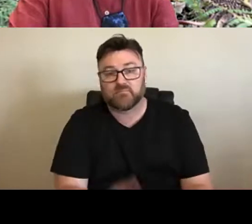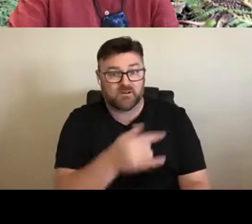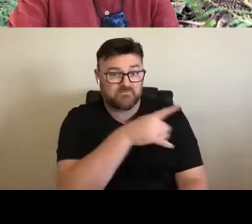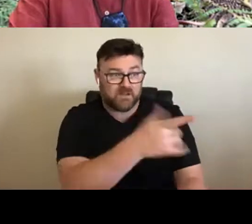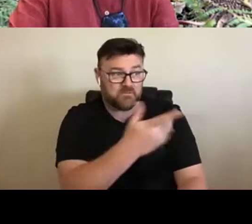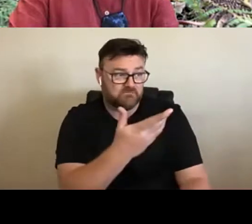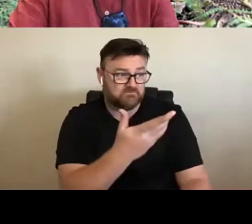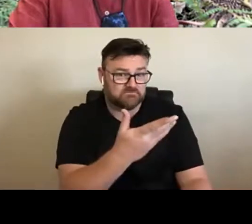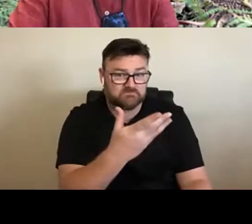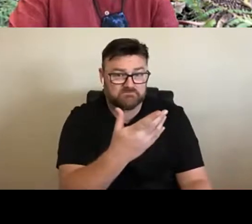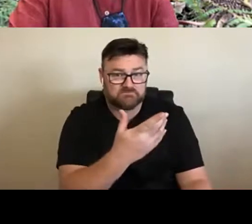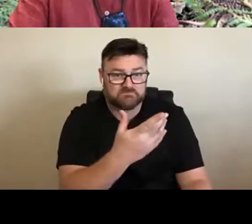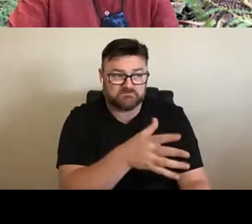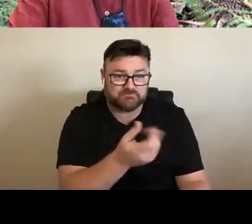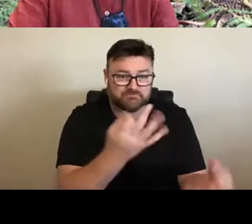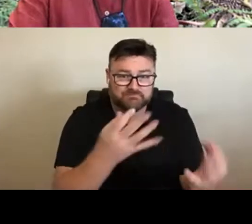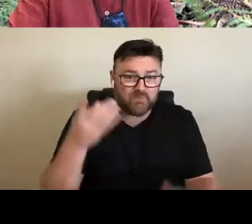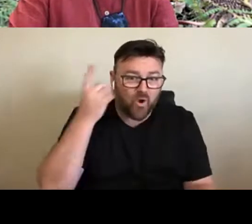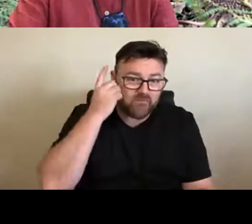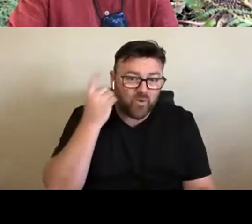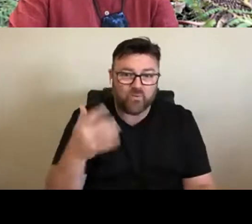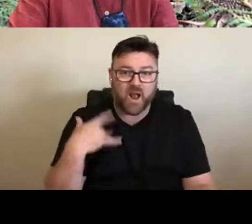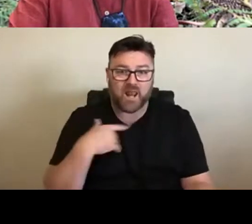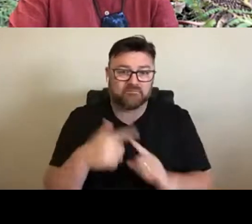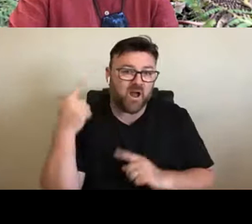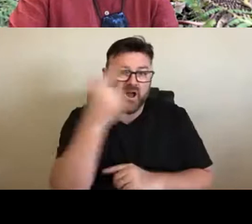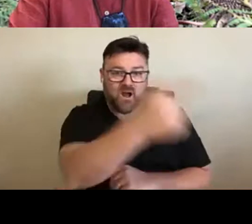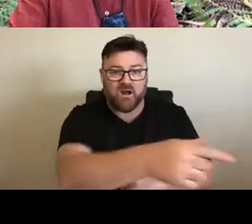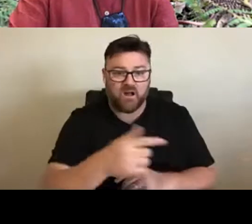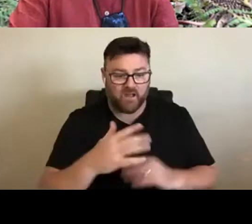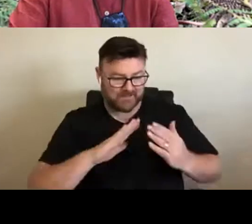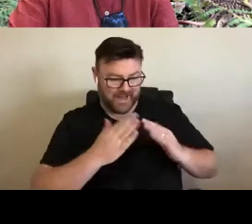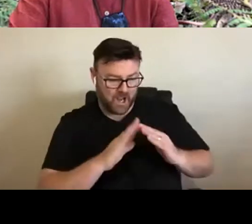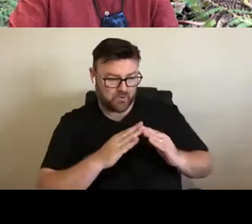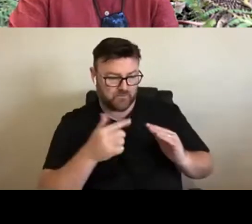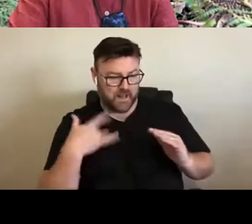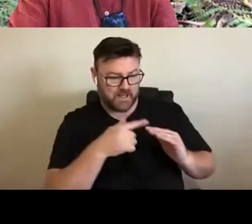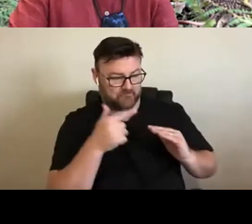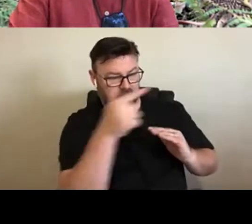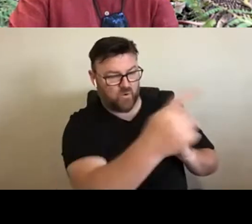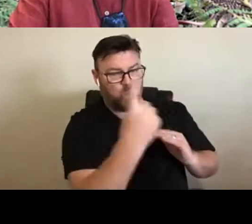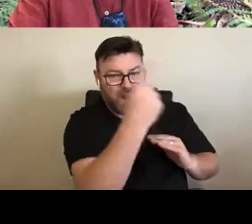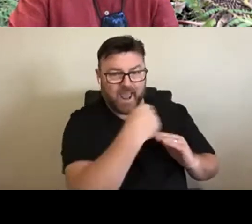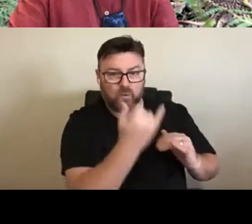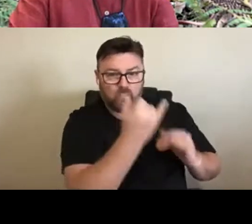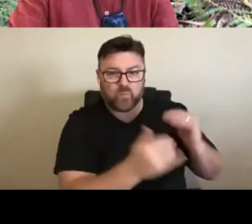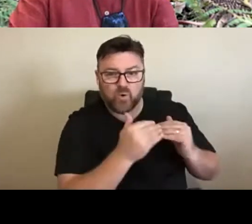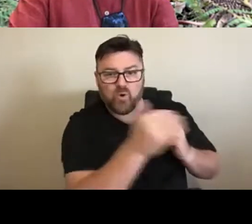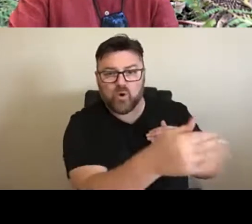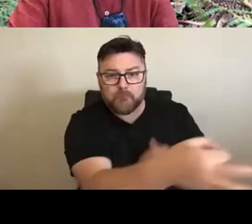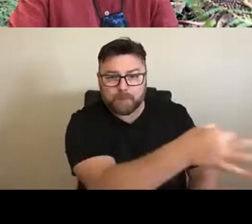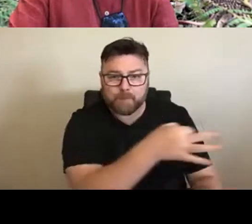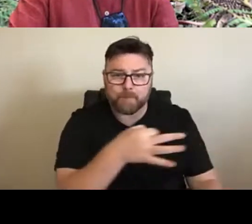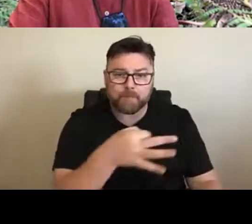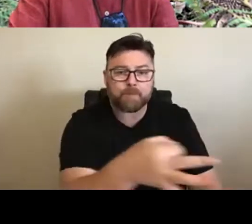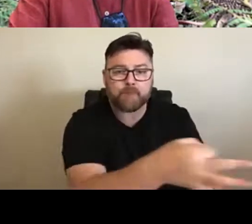iPhone. They live out of town, an hour out of town for a start, so not involved in the complexity